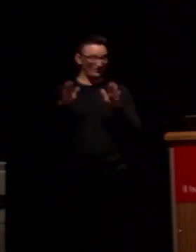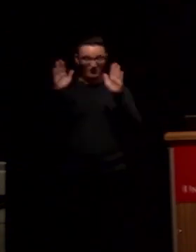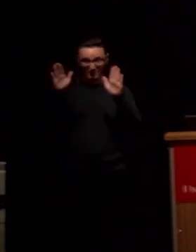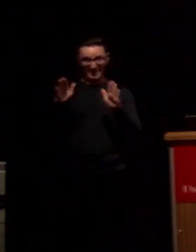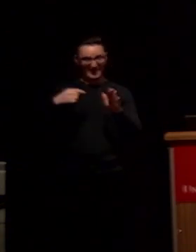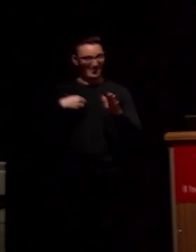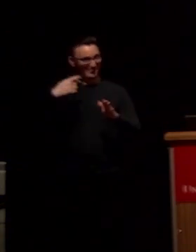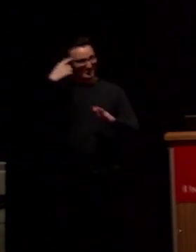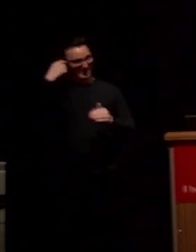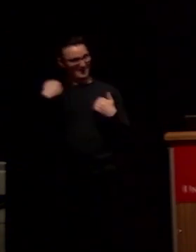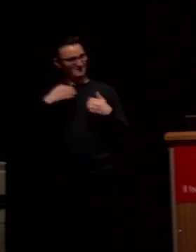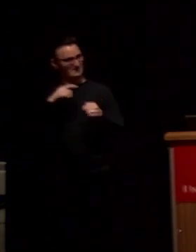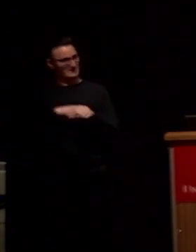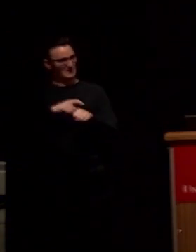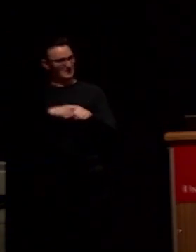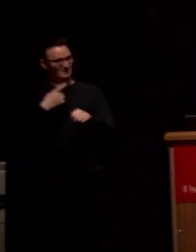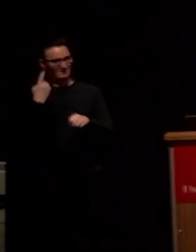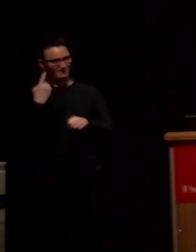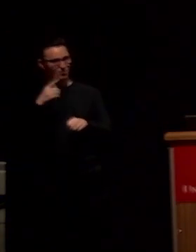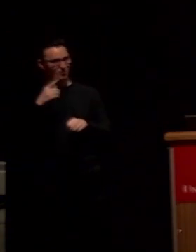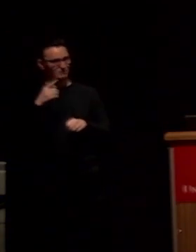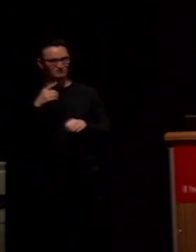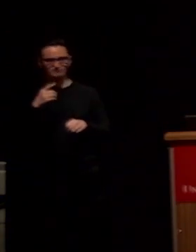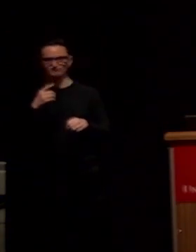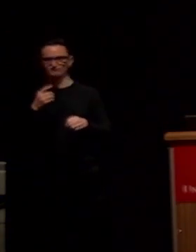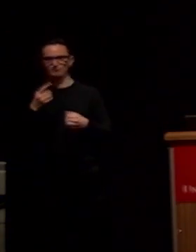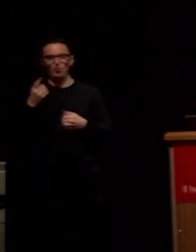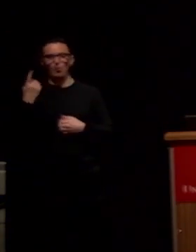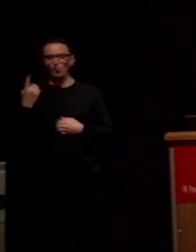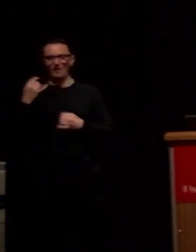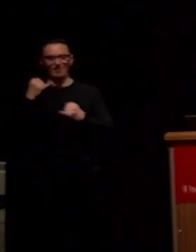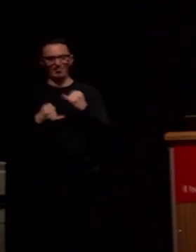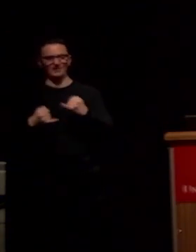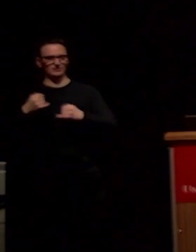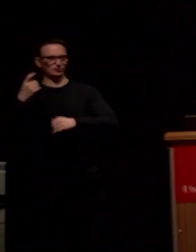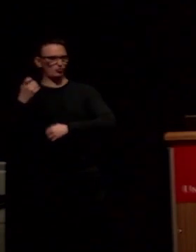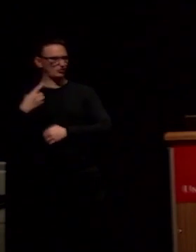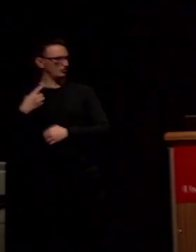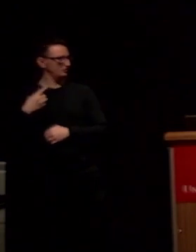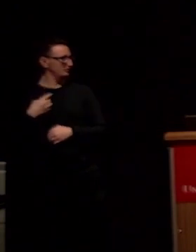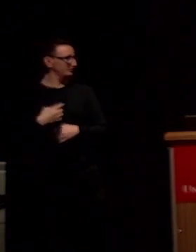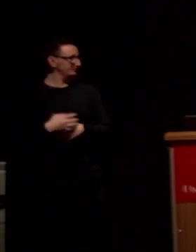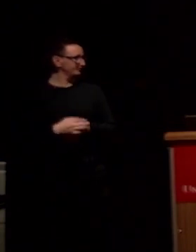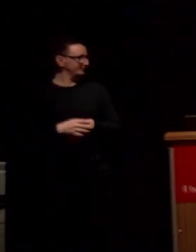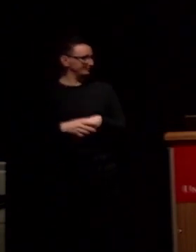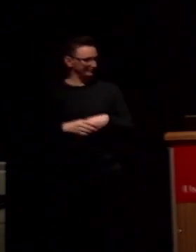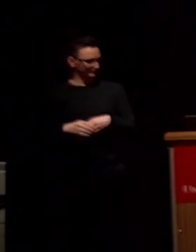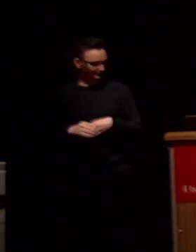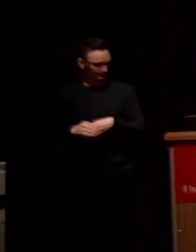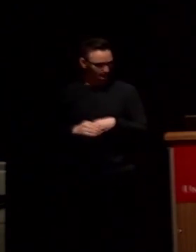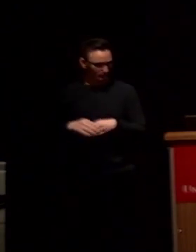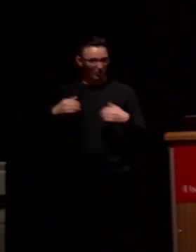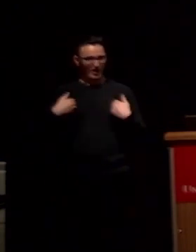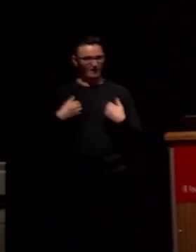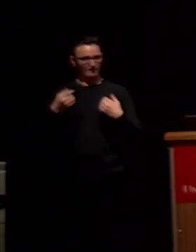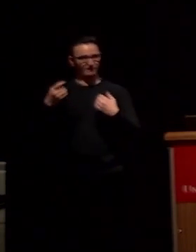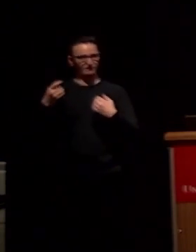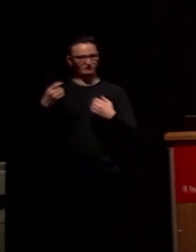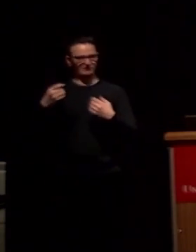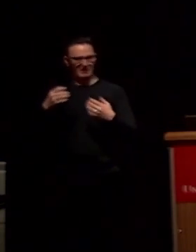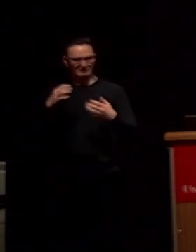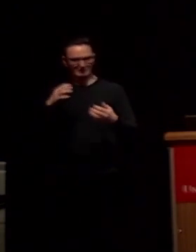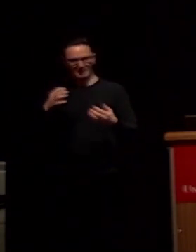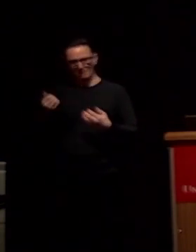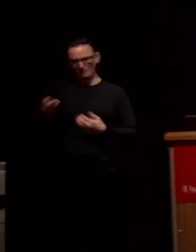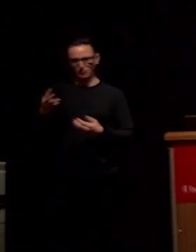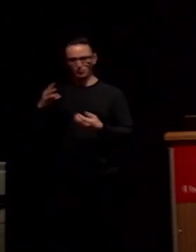think we have time, just a couple more minutes, for one final question. And this is a composite of a number of different questions coming in, both from the room and from our Zoom